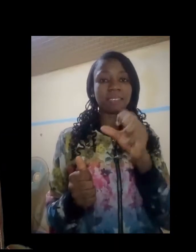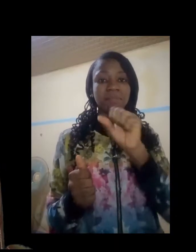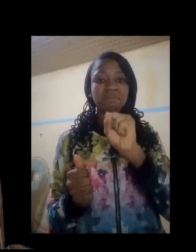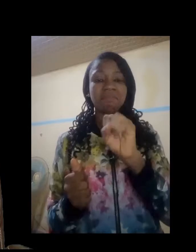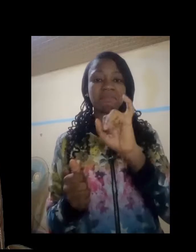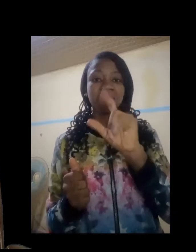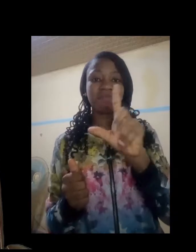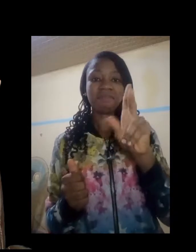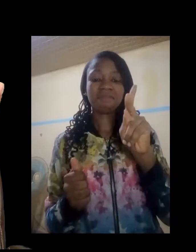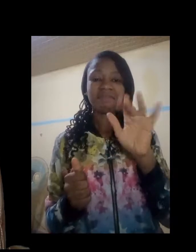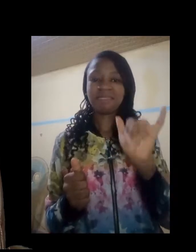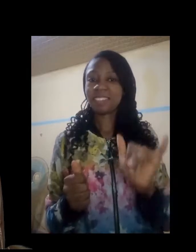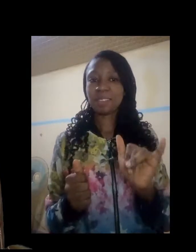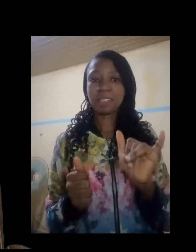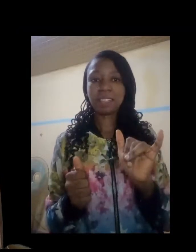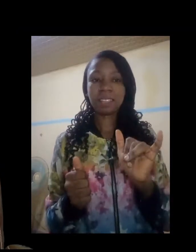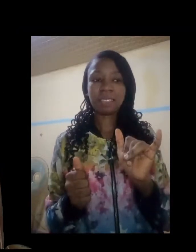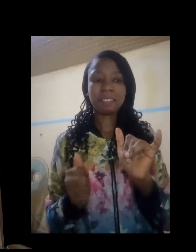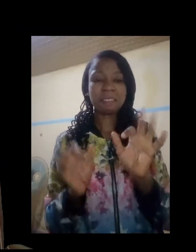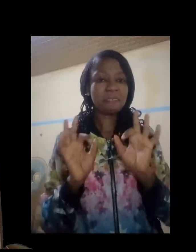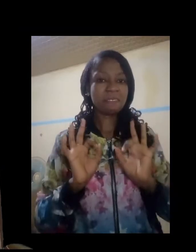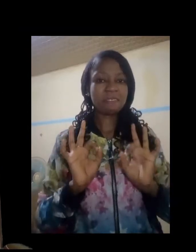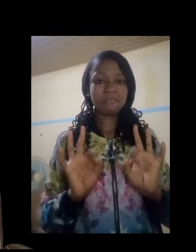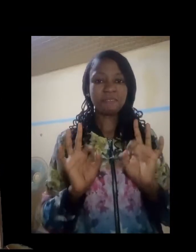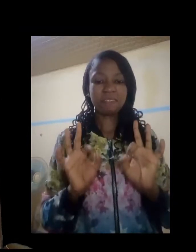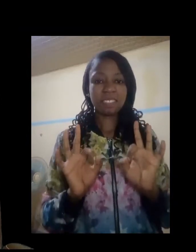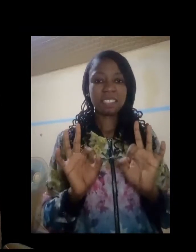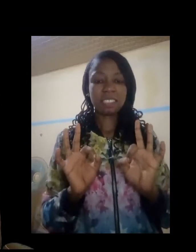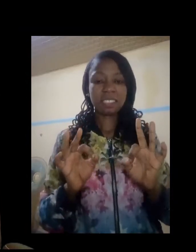cotton but silky, and it's just so